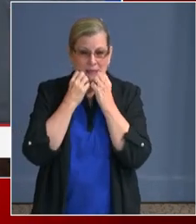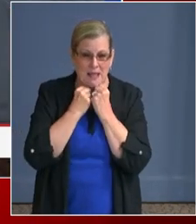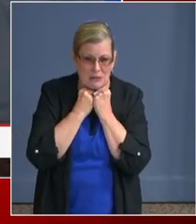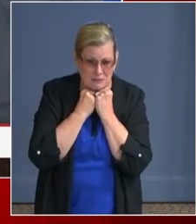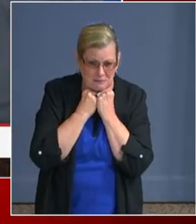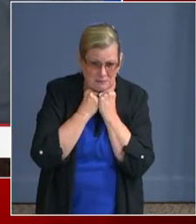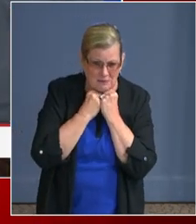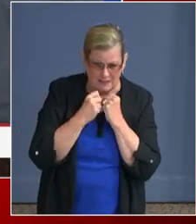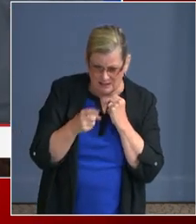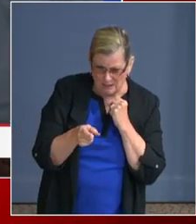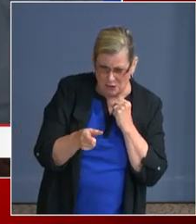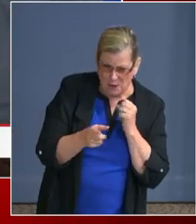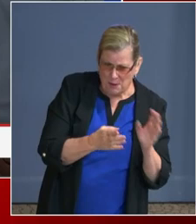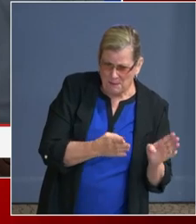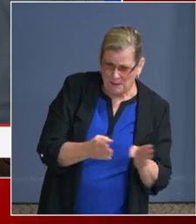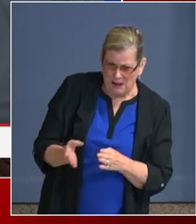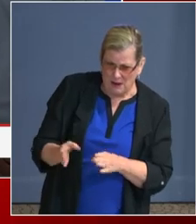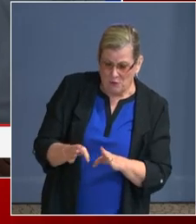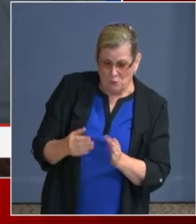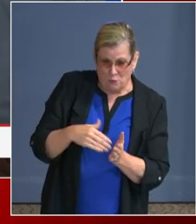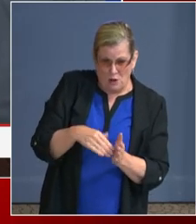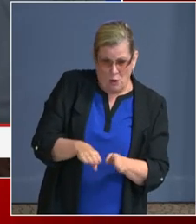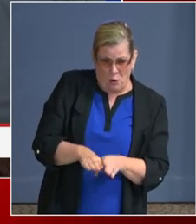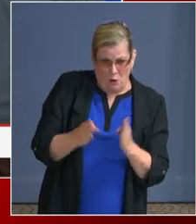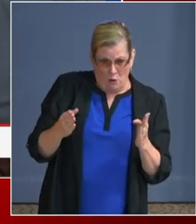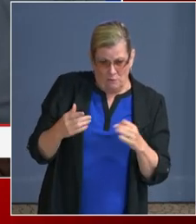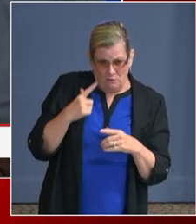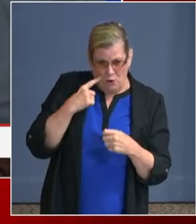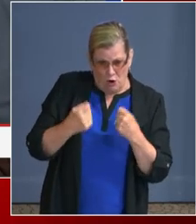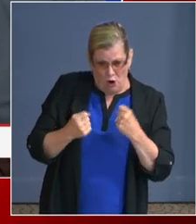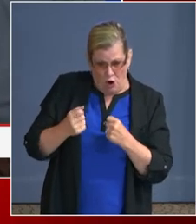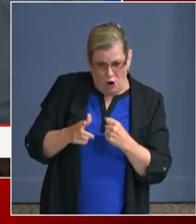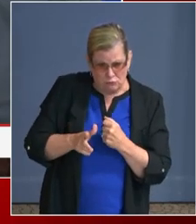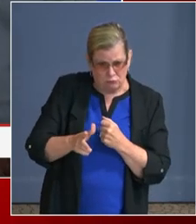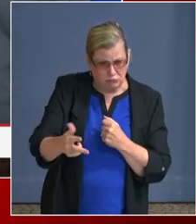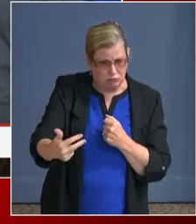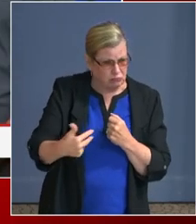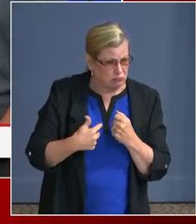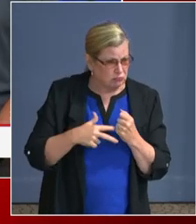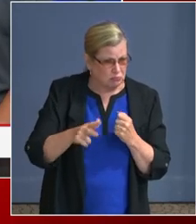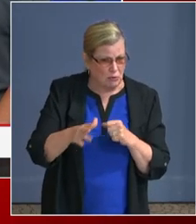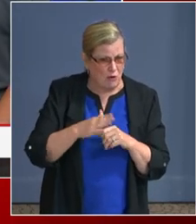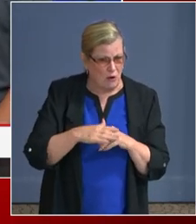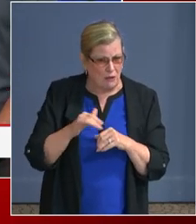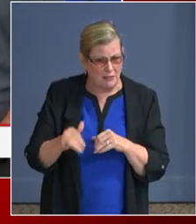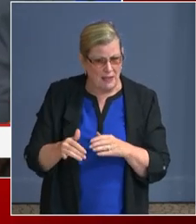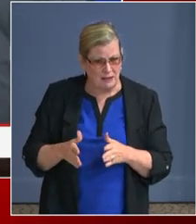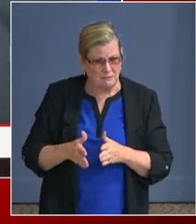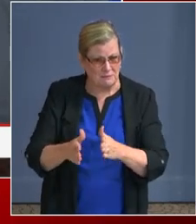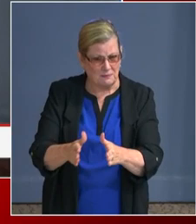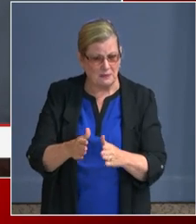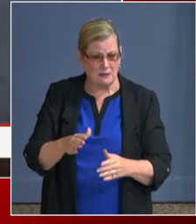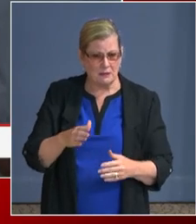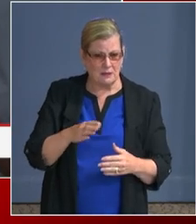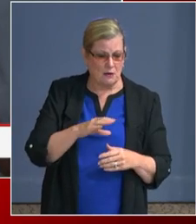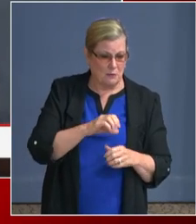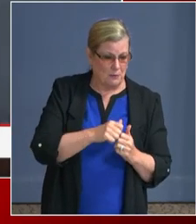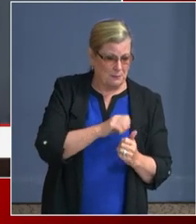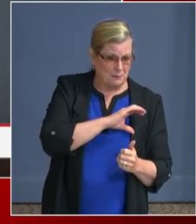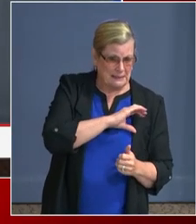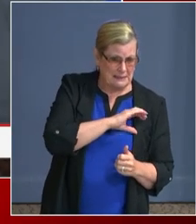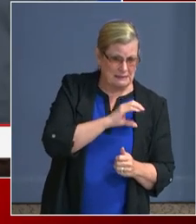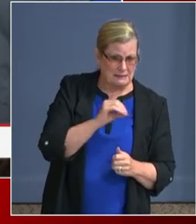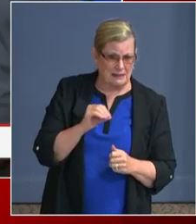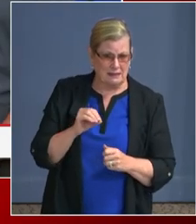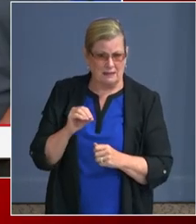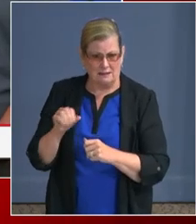and H Street Northwest will reopen to cars? And do you have a plan to address the tensions that have been rising between police and protesters there? There have been arrests, there have